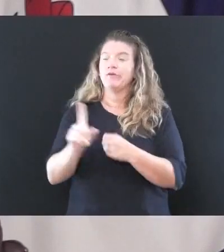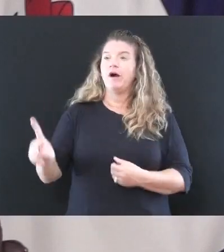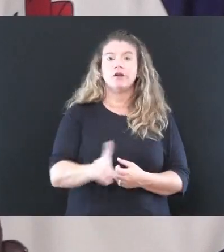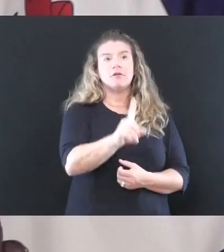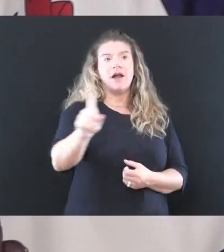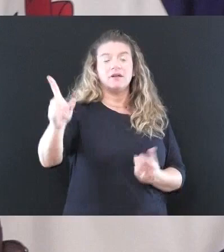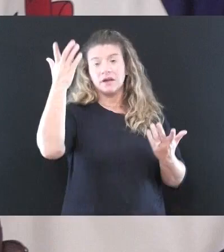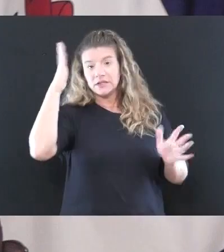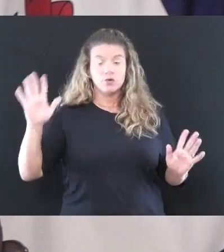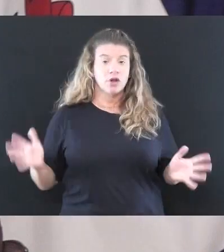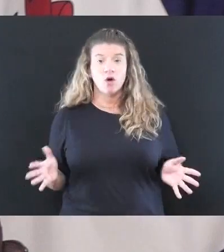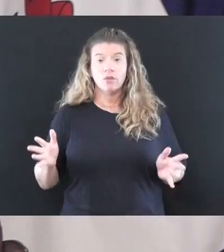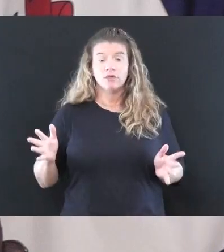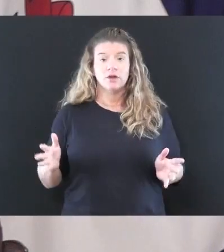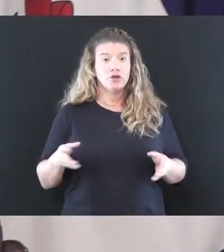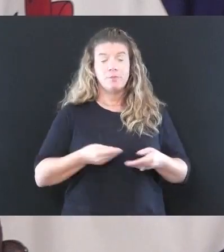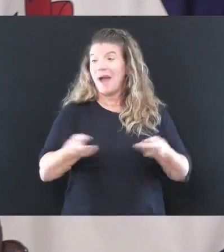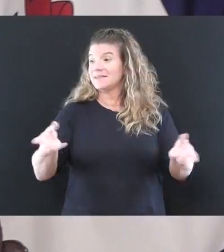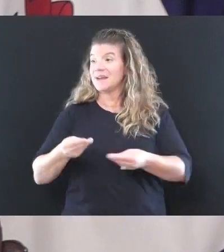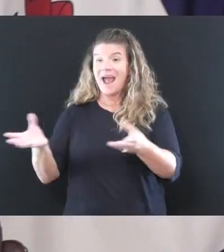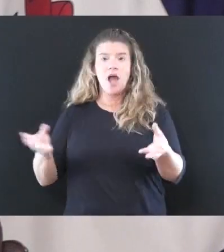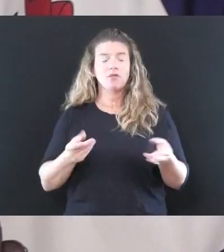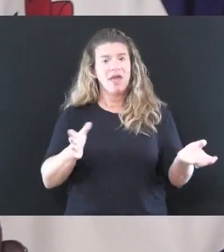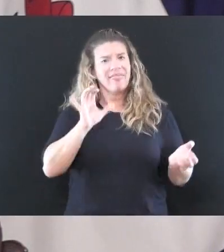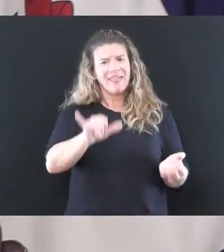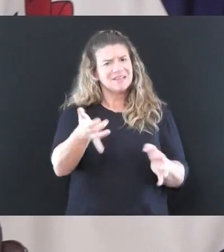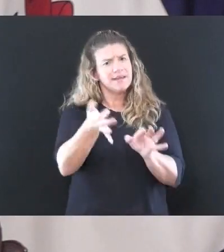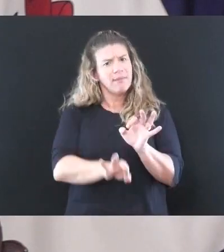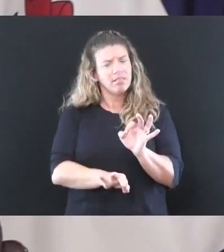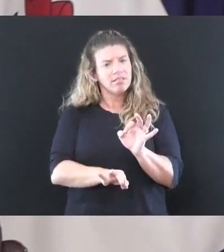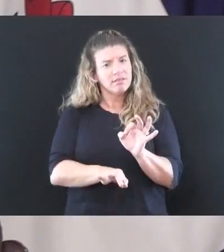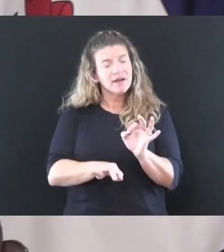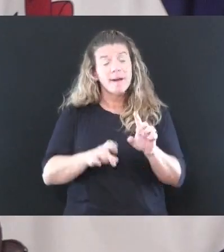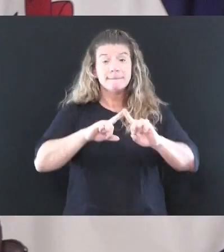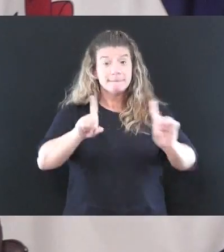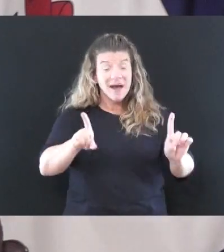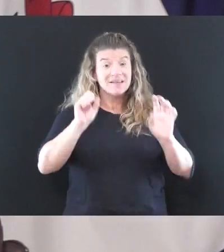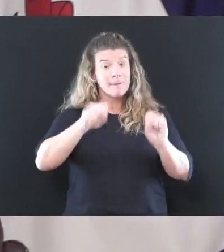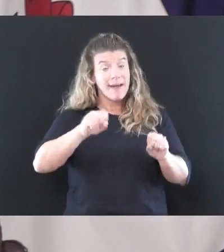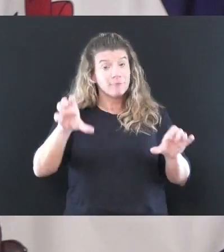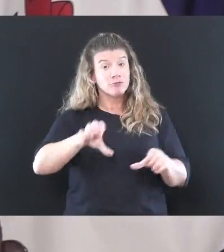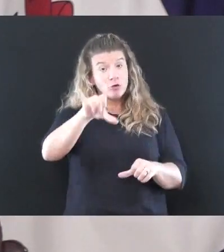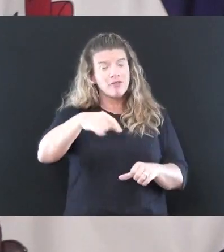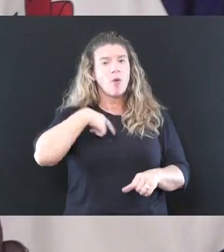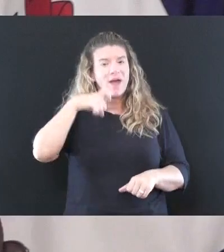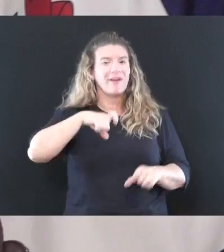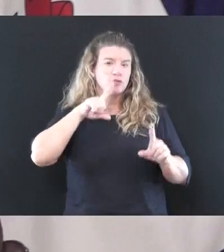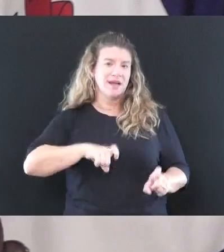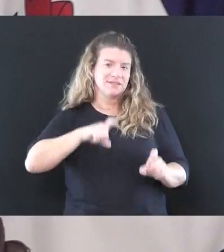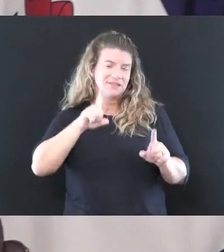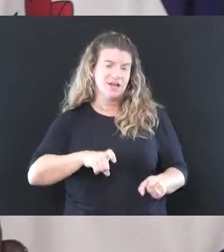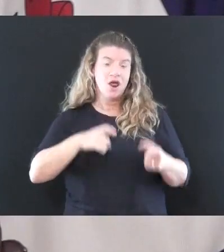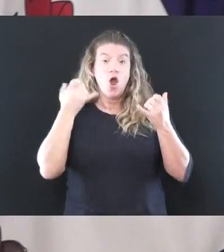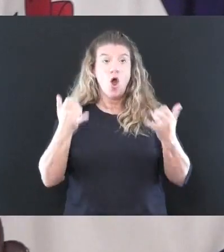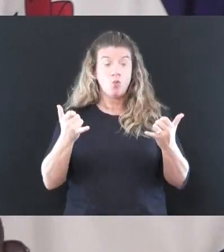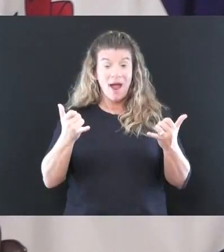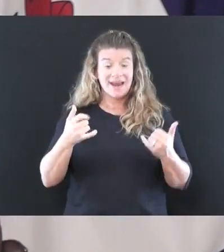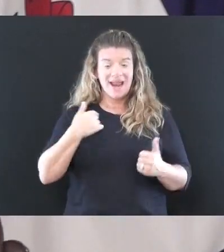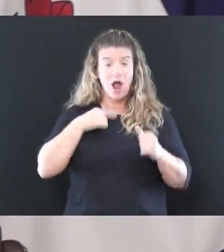place that you're infecting other people. It is just as simple as that. But to do that, we got to test. And right now we're